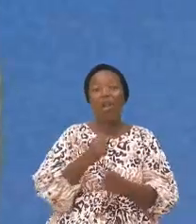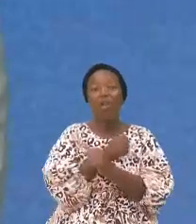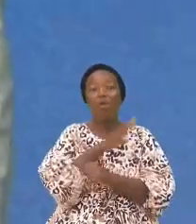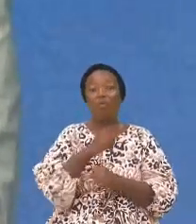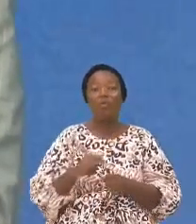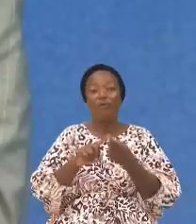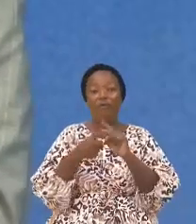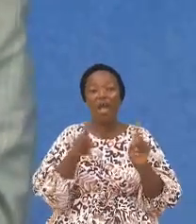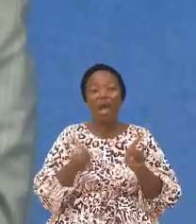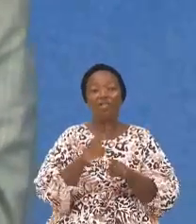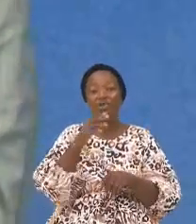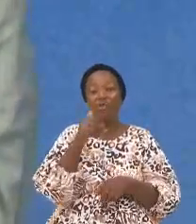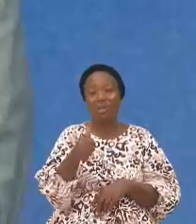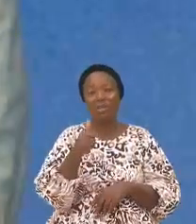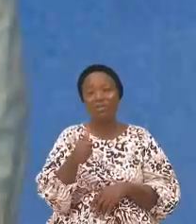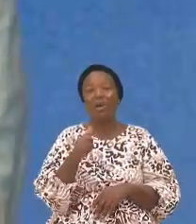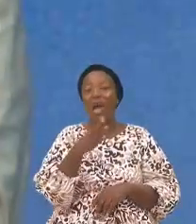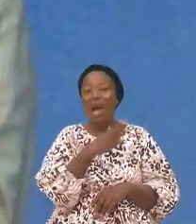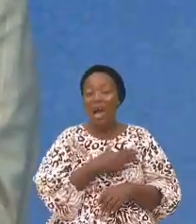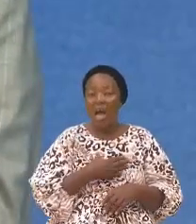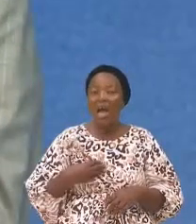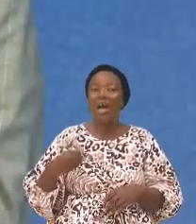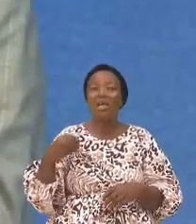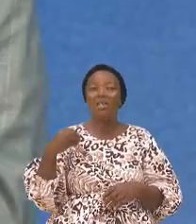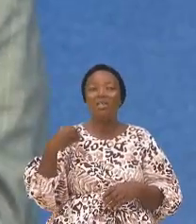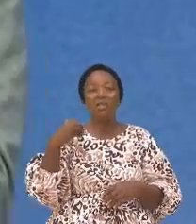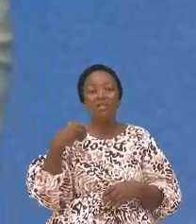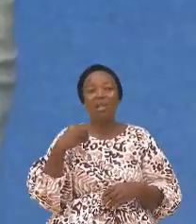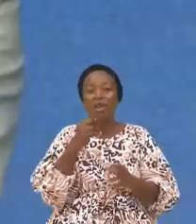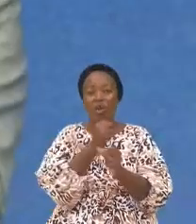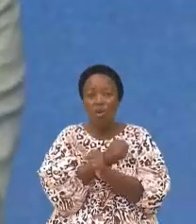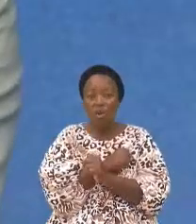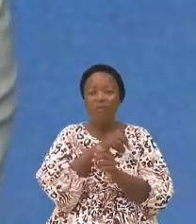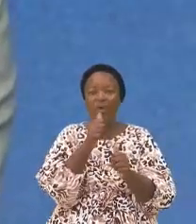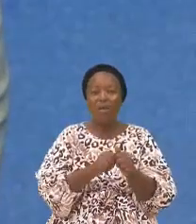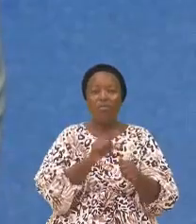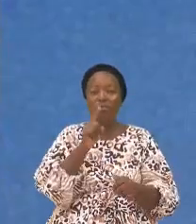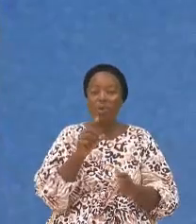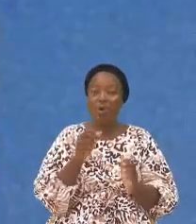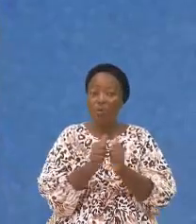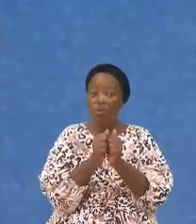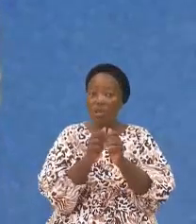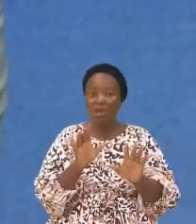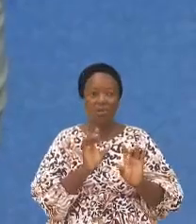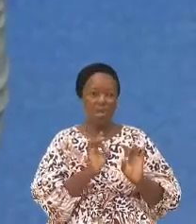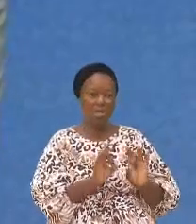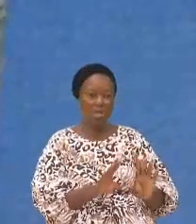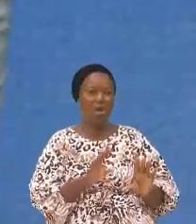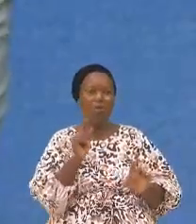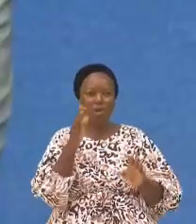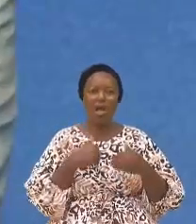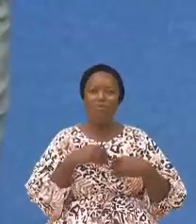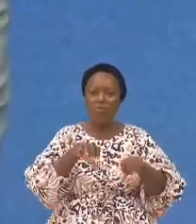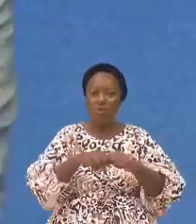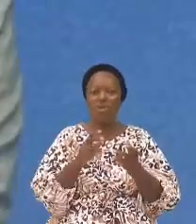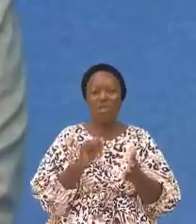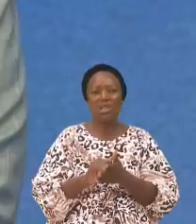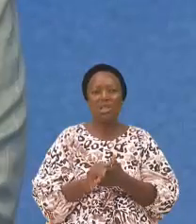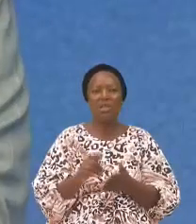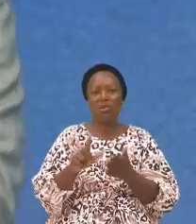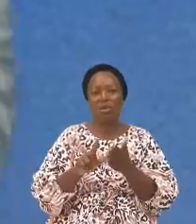Love God with all your heart. Love your neighbor as yourself. And love